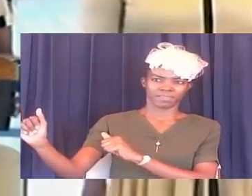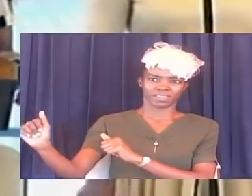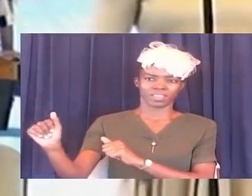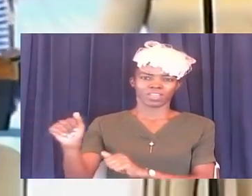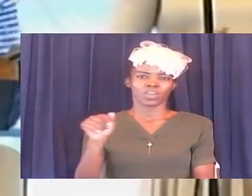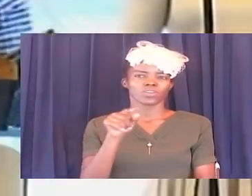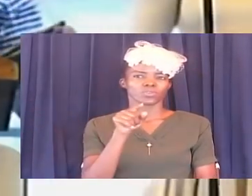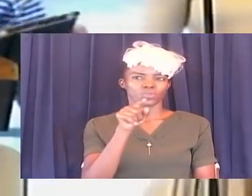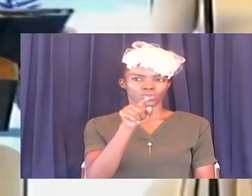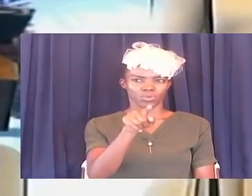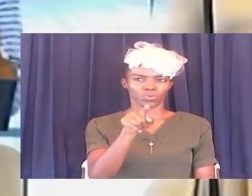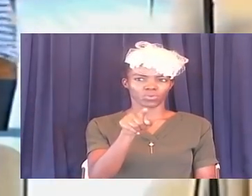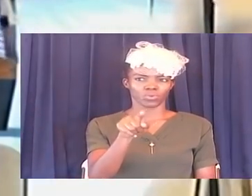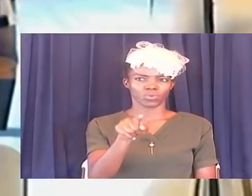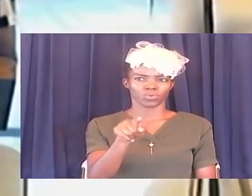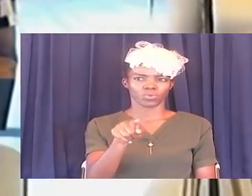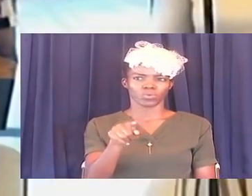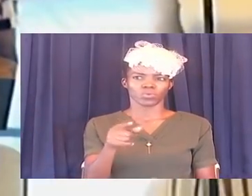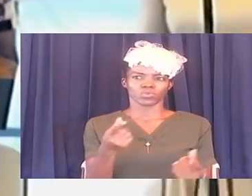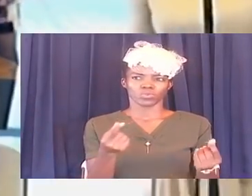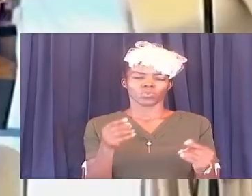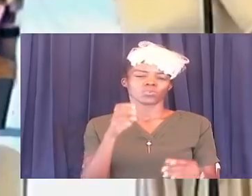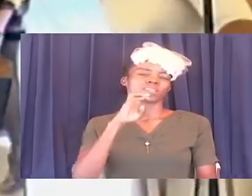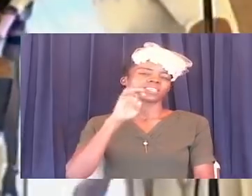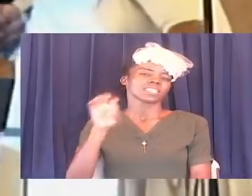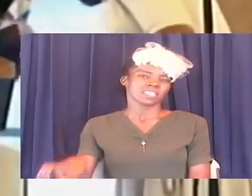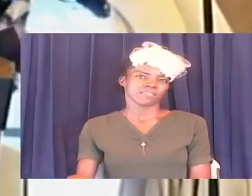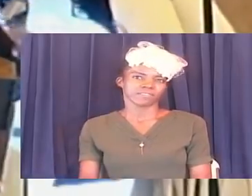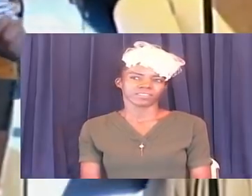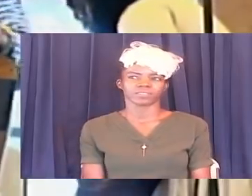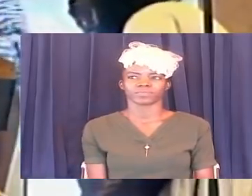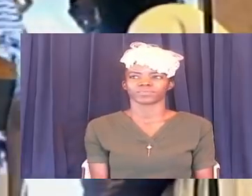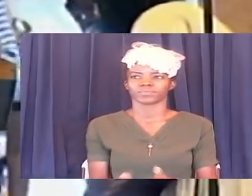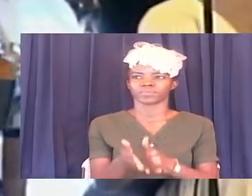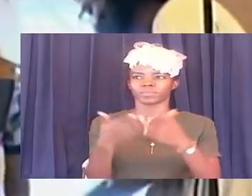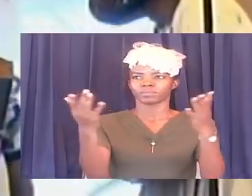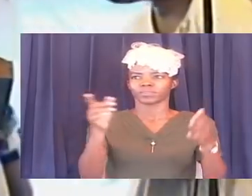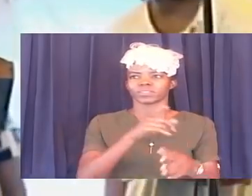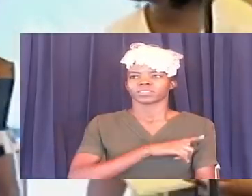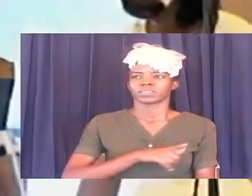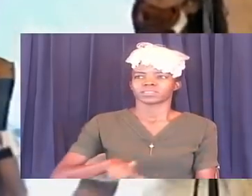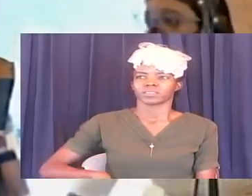iniquity." Praise the Lord. You may be seated. Hallelujah.